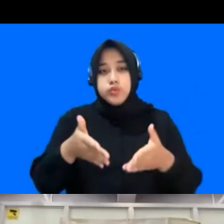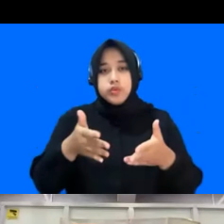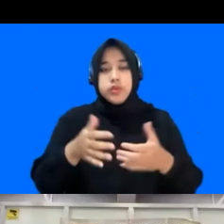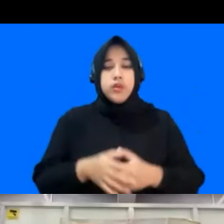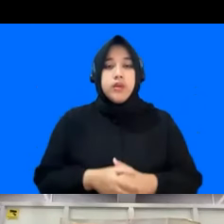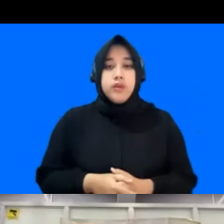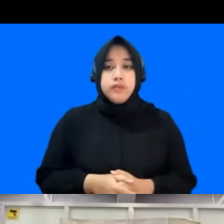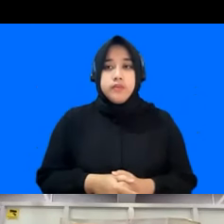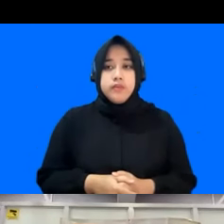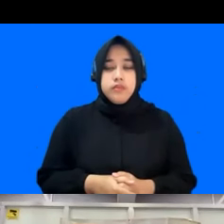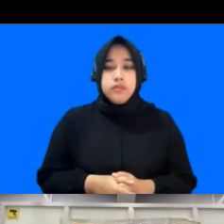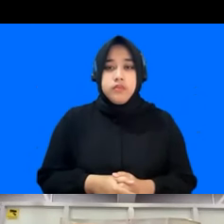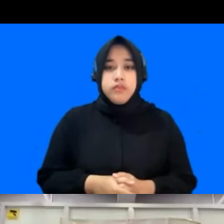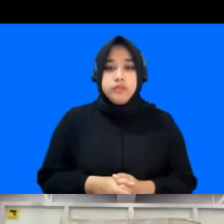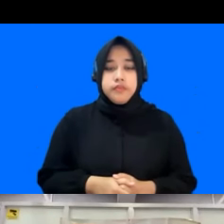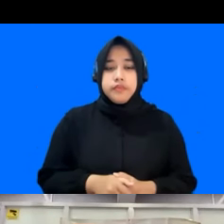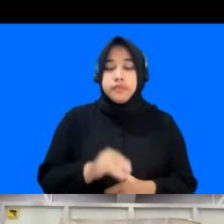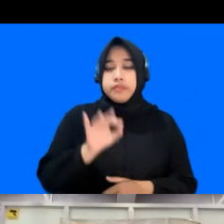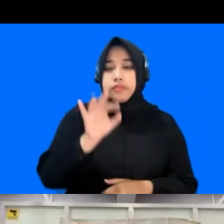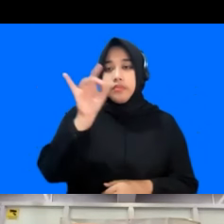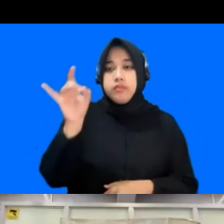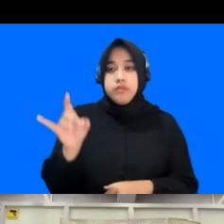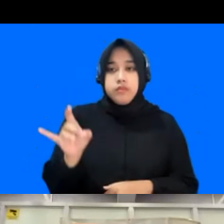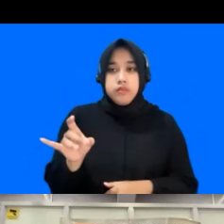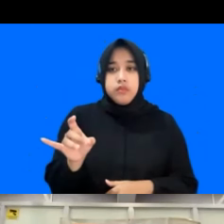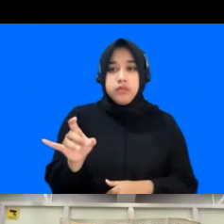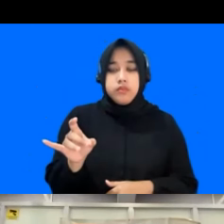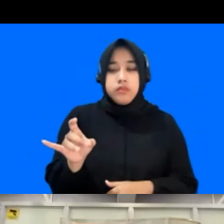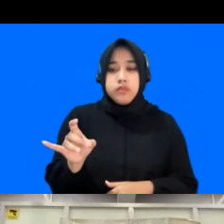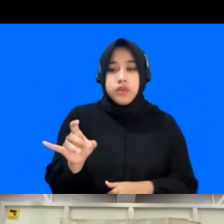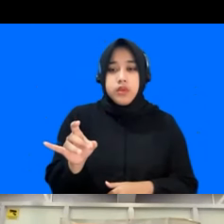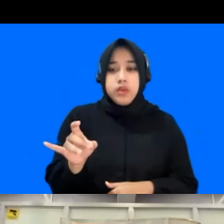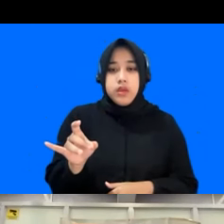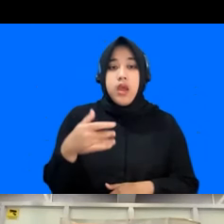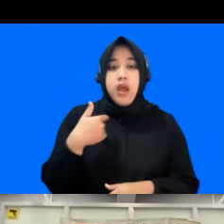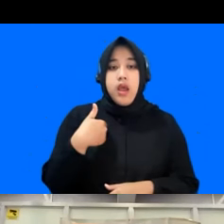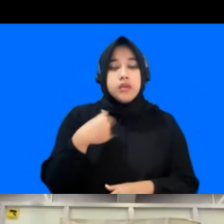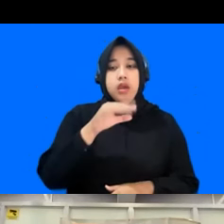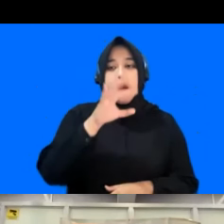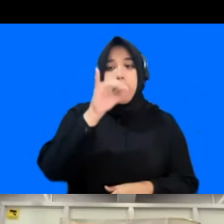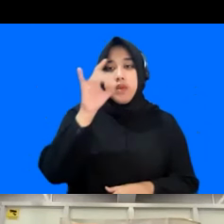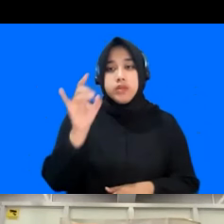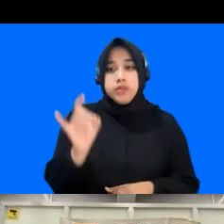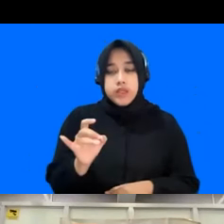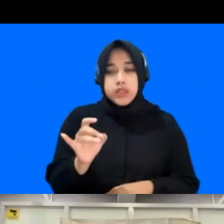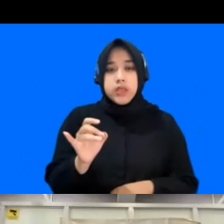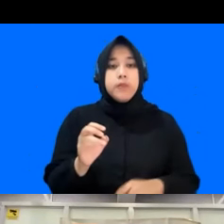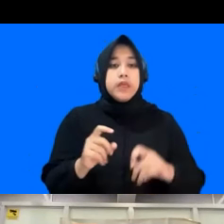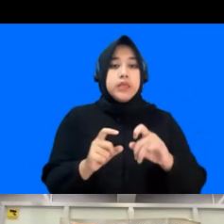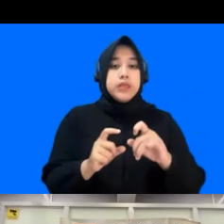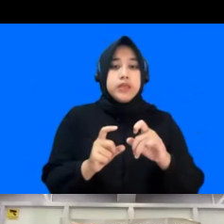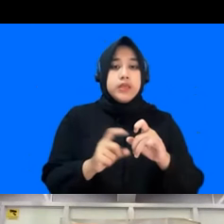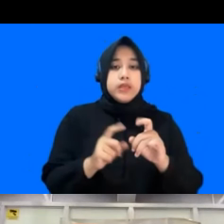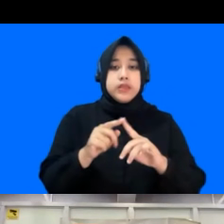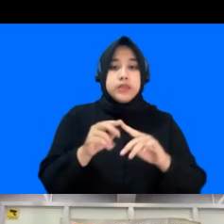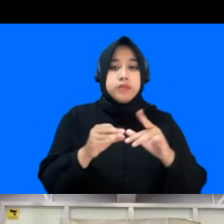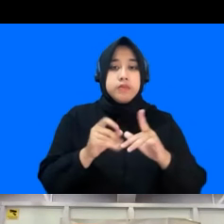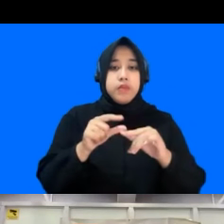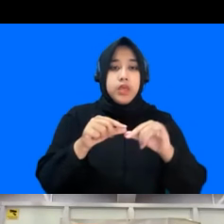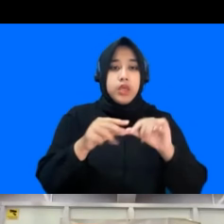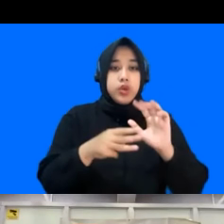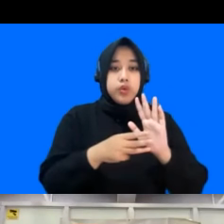disability, there exists a spectrum. So assistive tech, assistive devices that are readily available in the